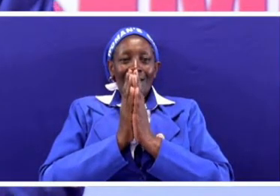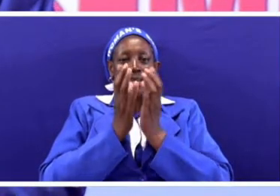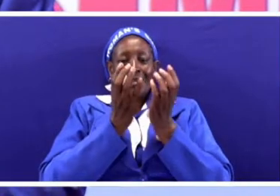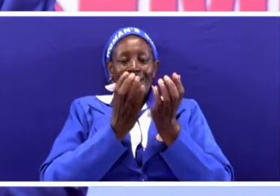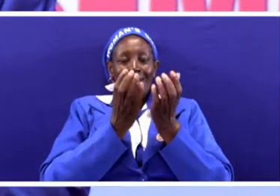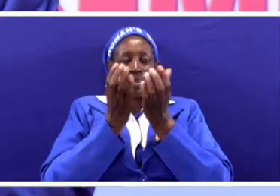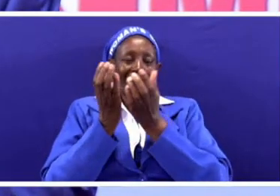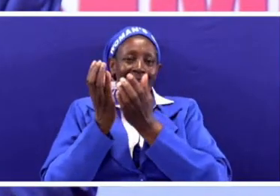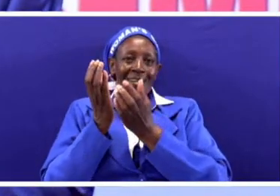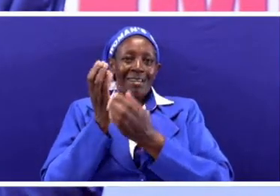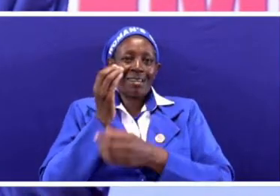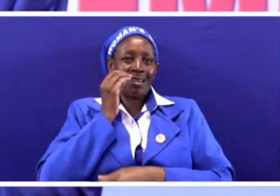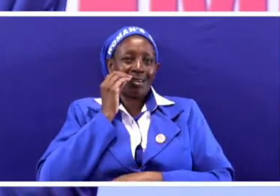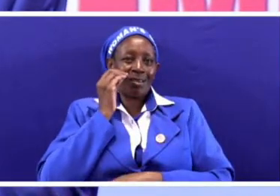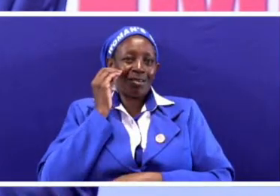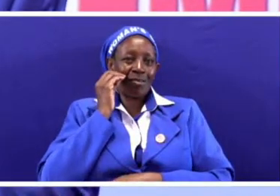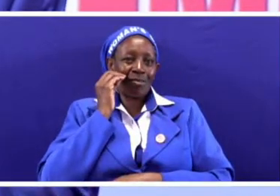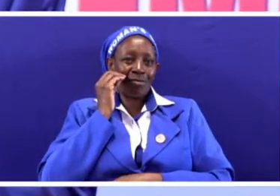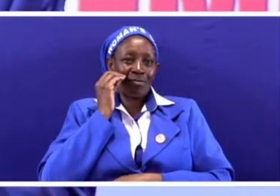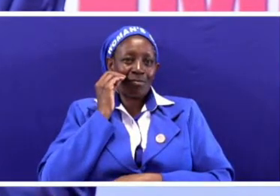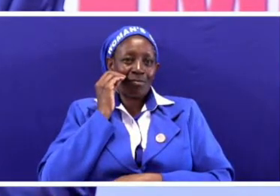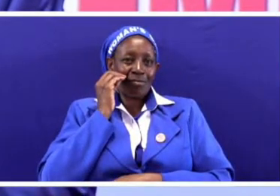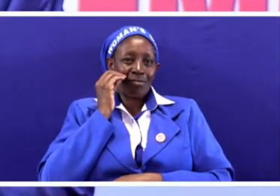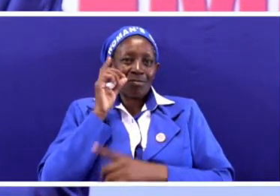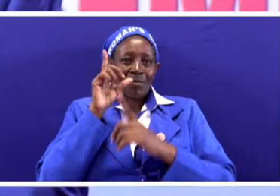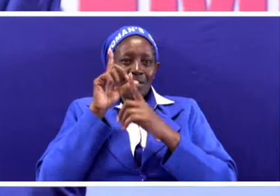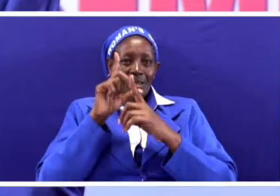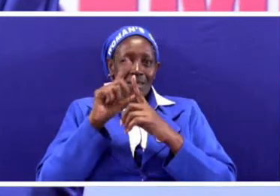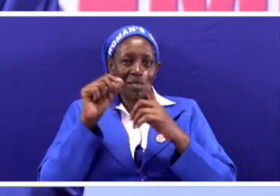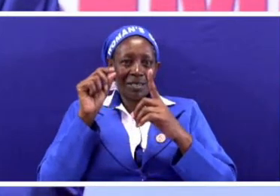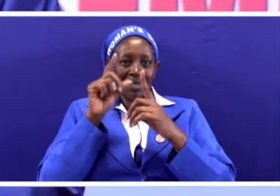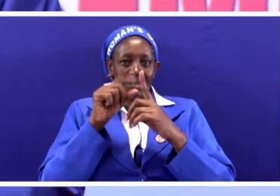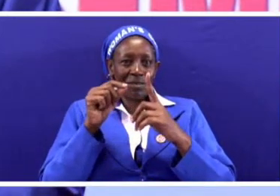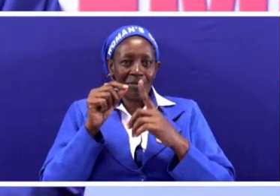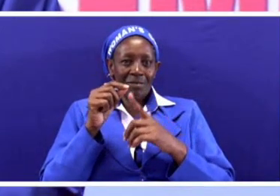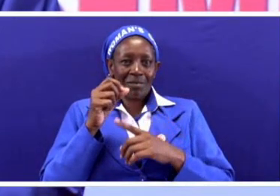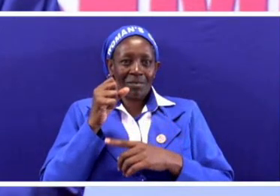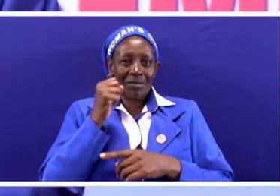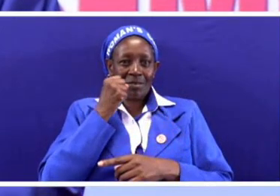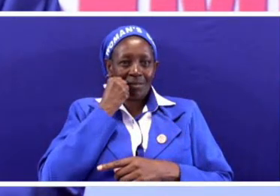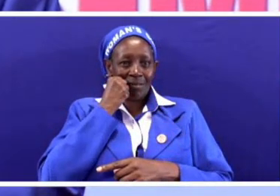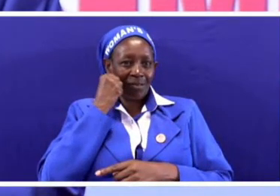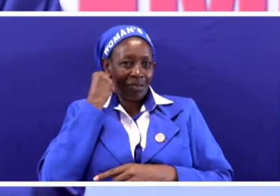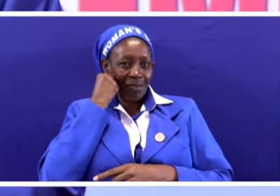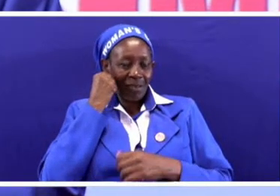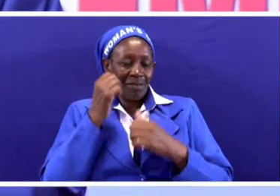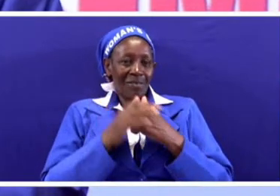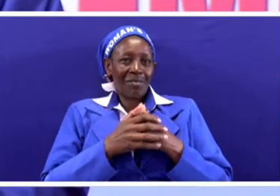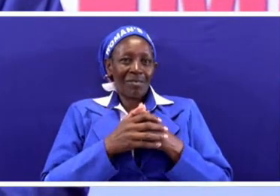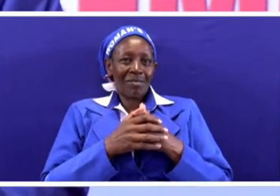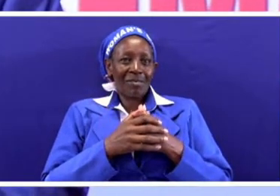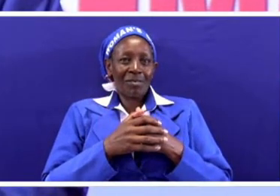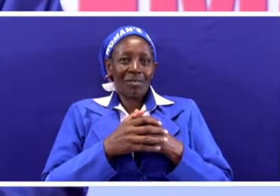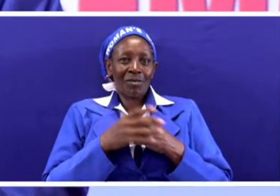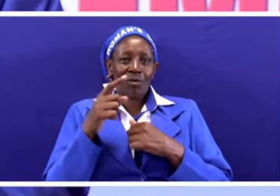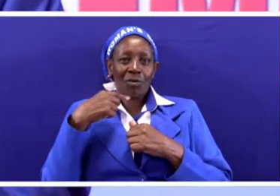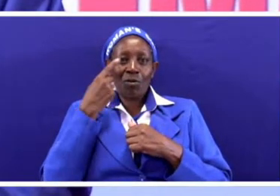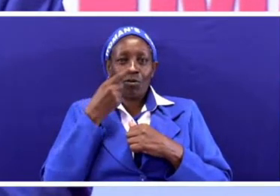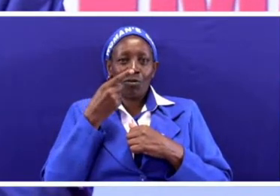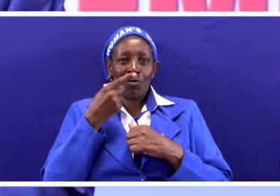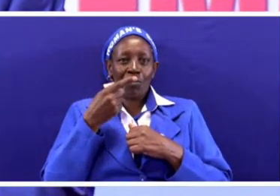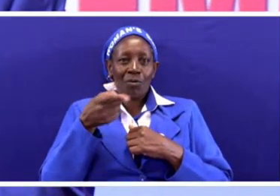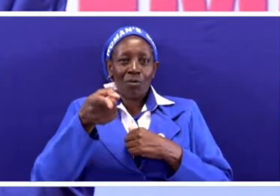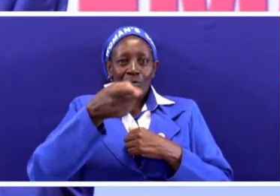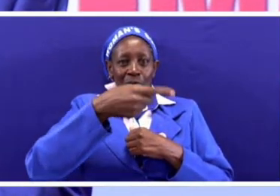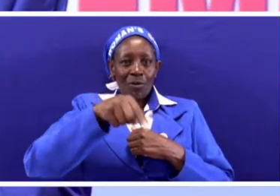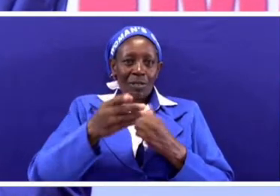well elucidated by Mwarimu here, of who we serve, who